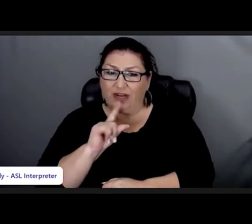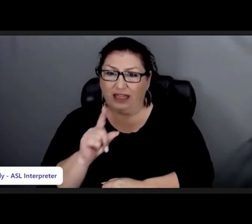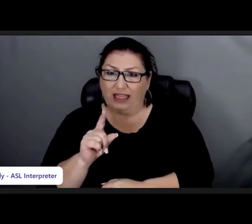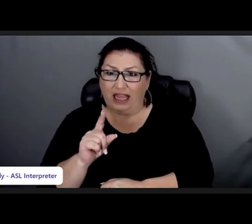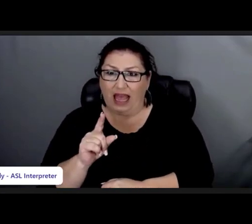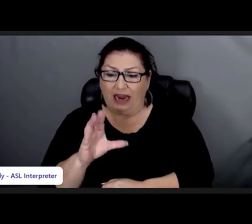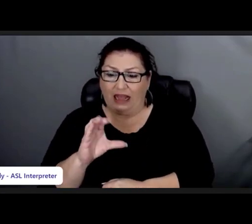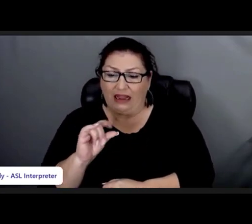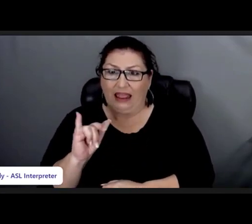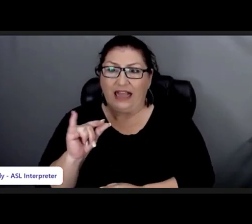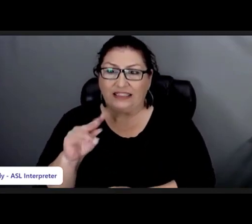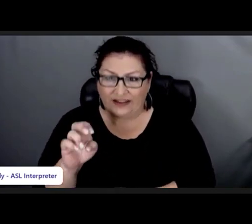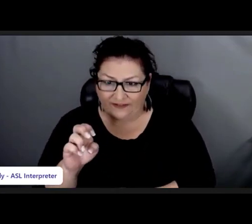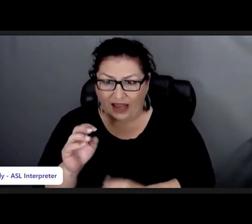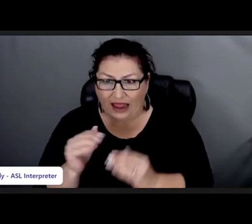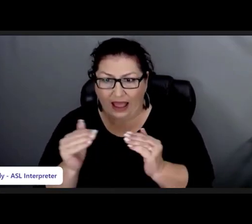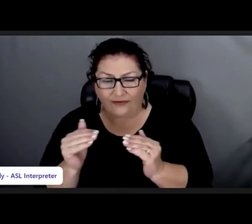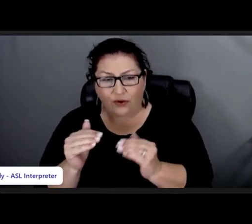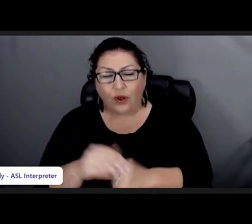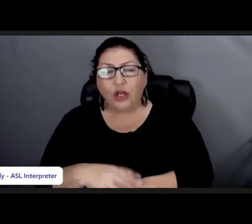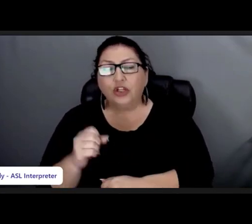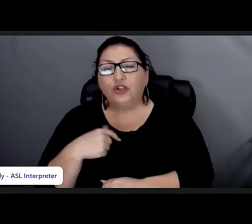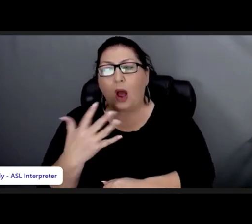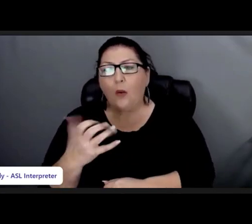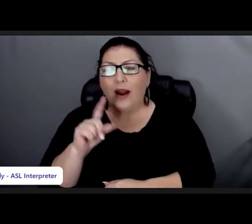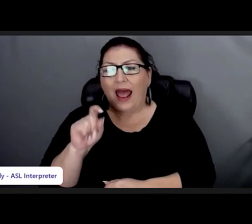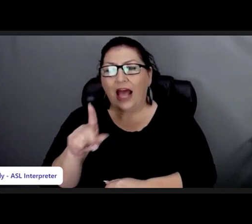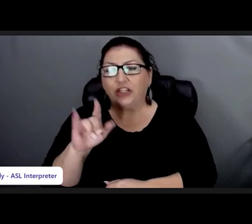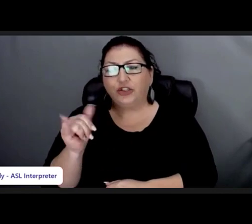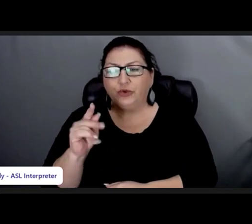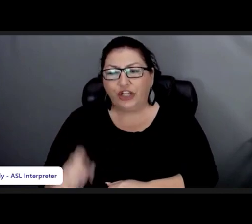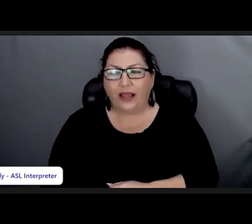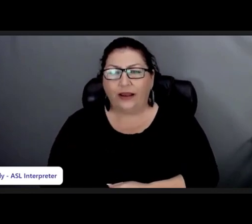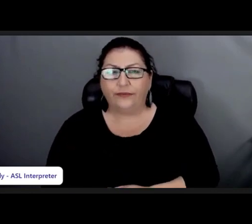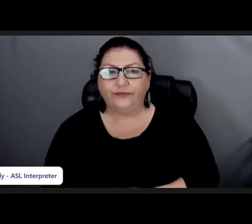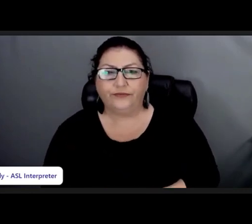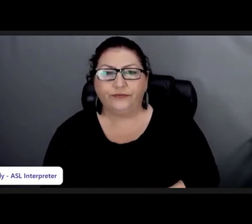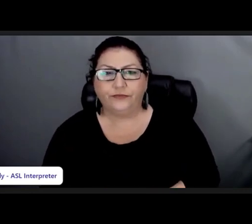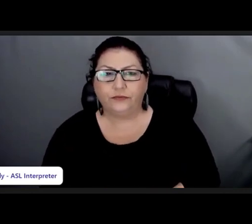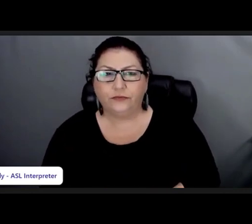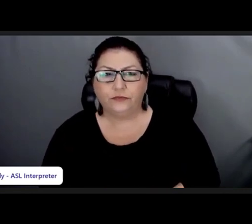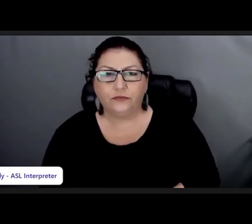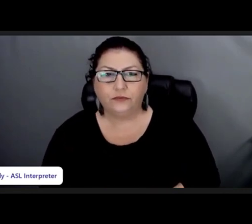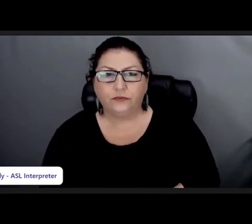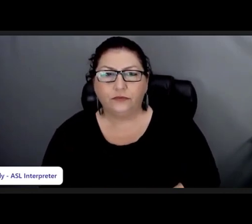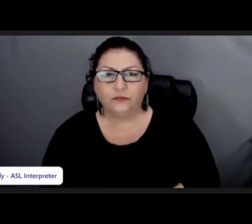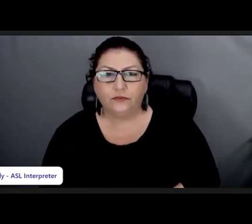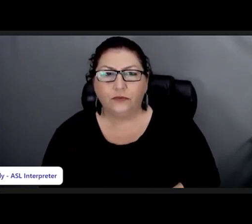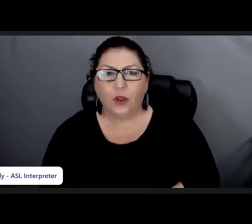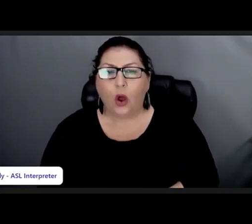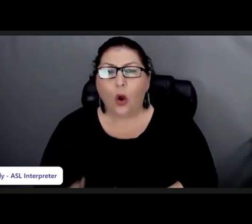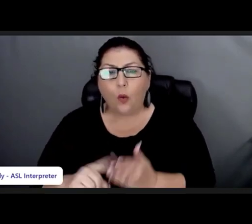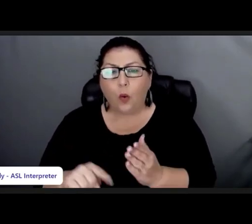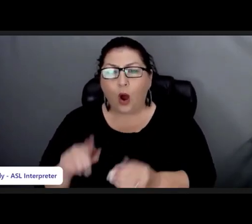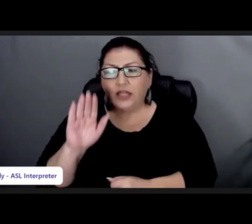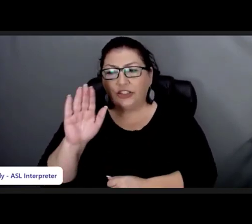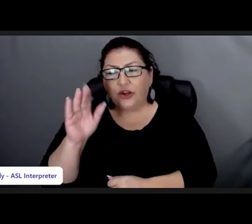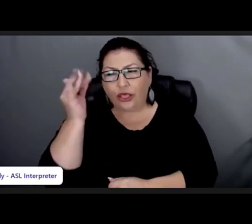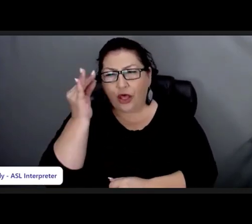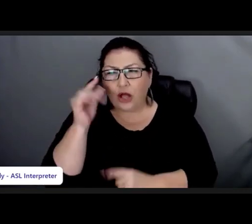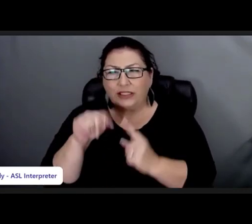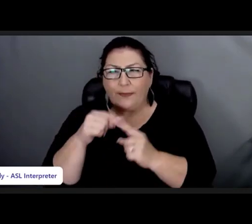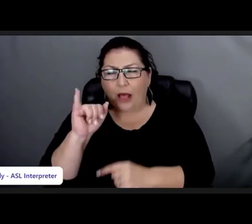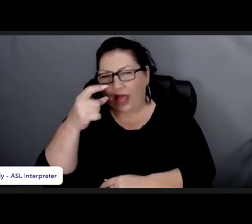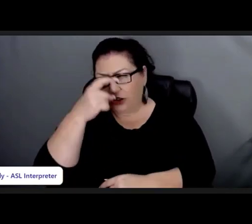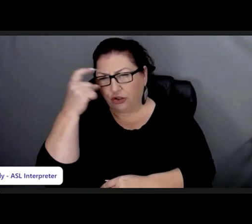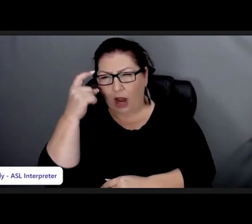So I'd like to start off actually by asking you, Jake, what your thoughts are on what that trauma-informed approach might look like to